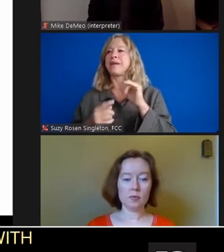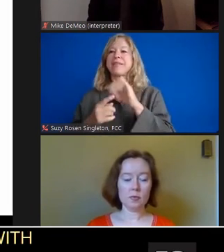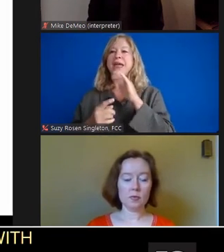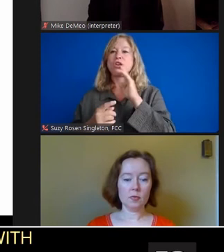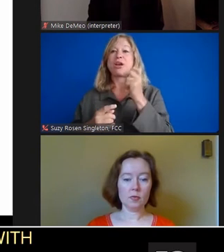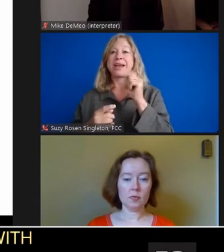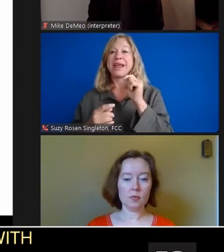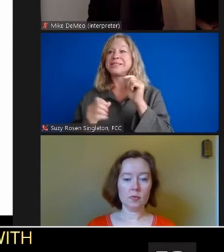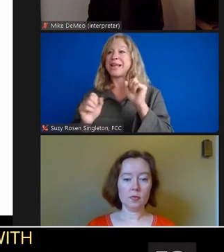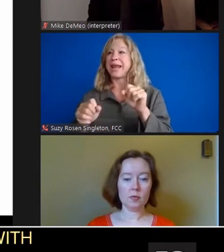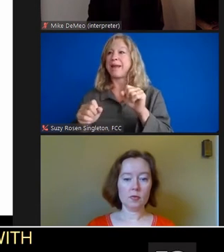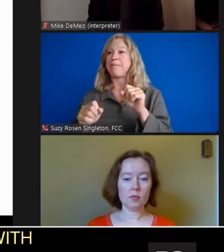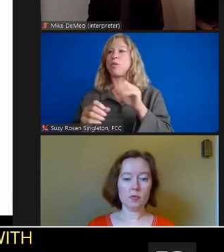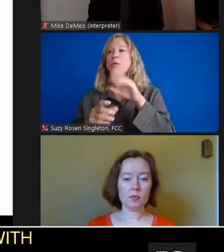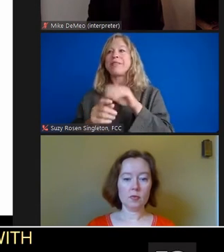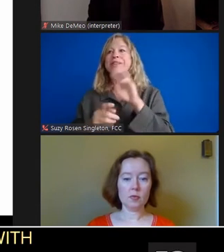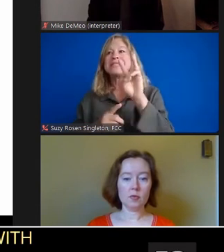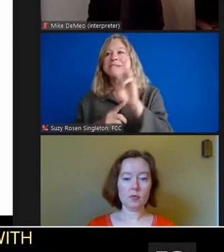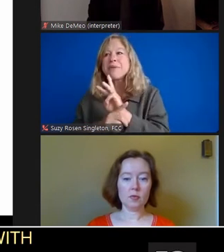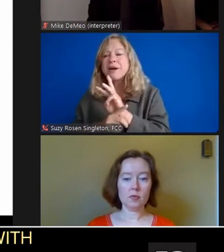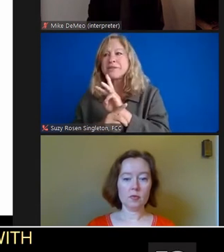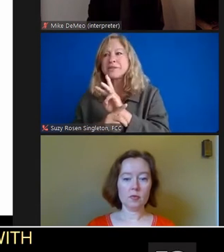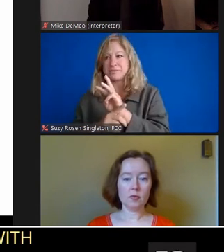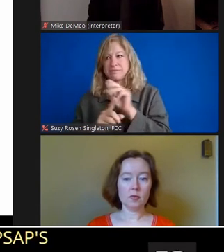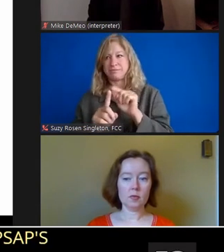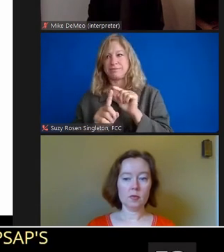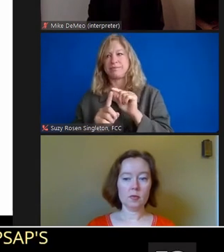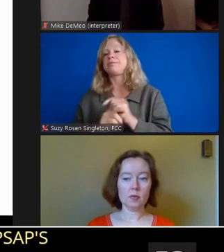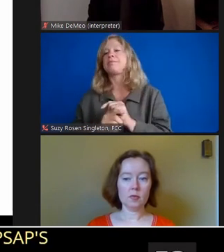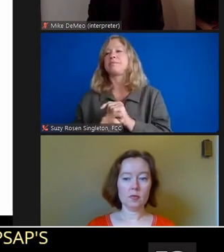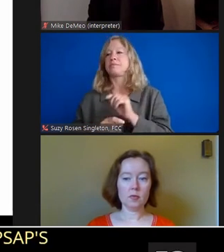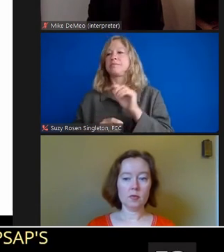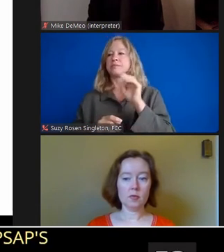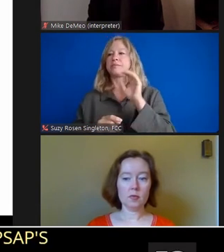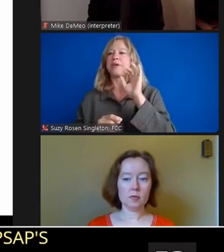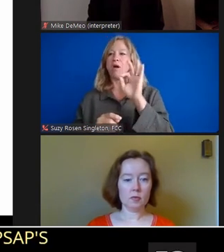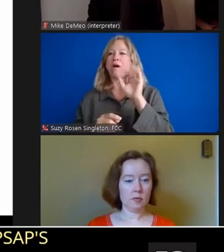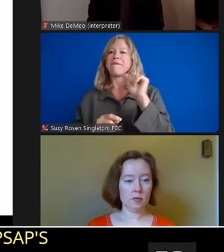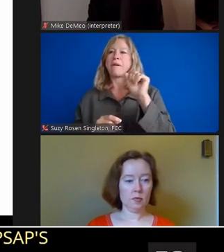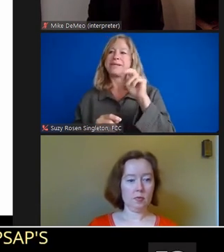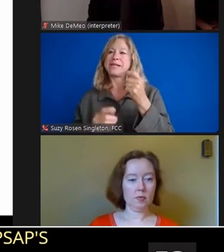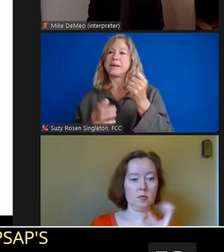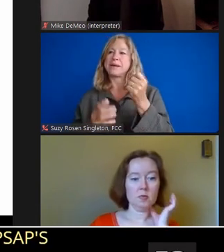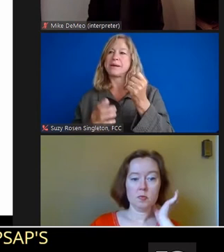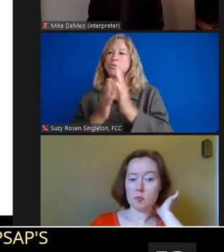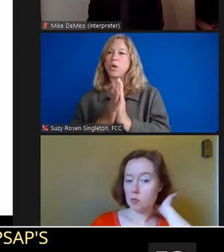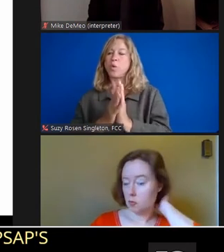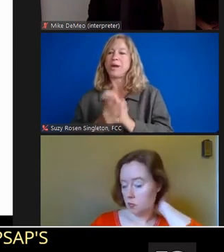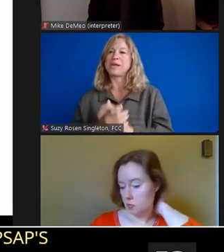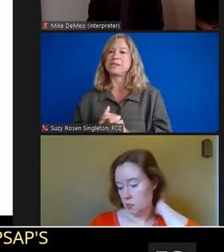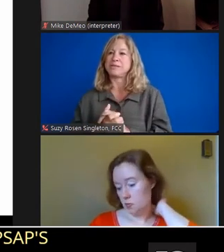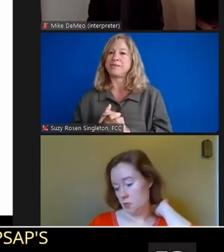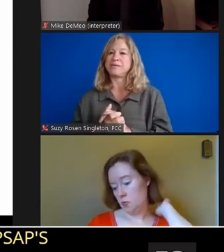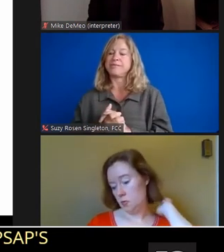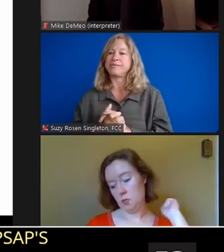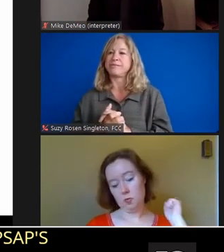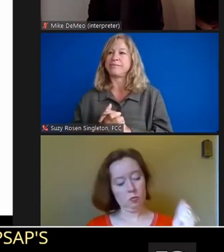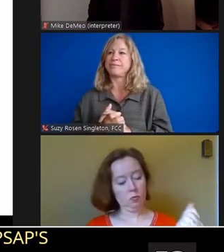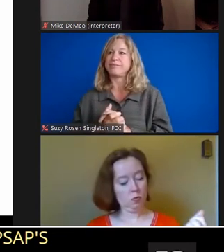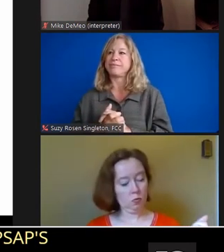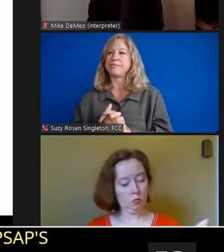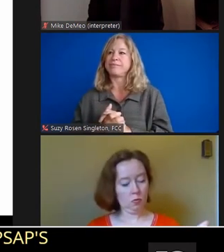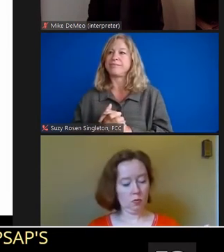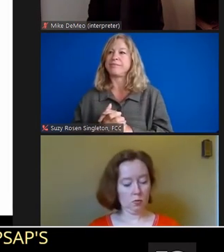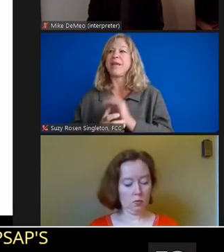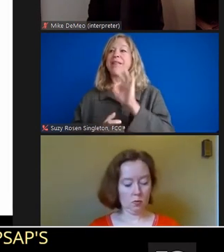PSAPs that are text capable within 6 months of a PSAP